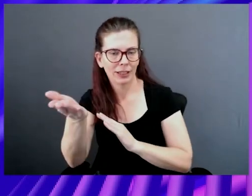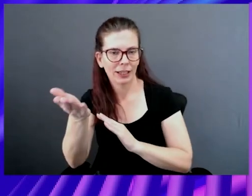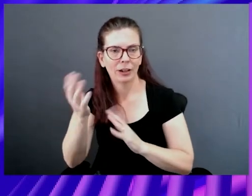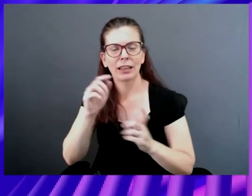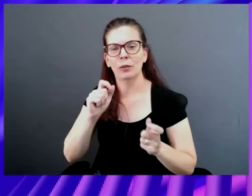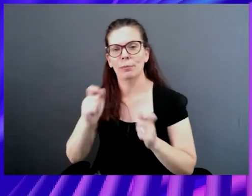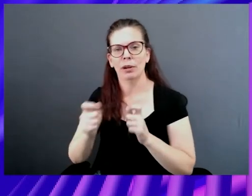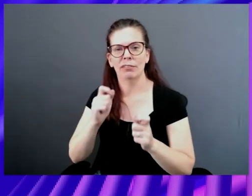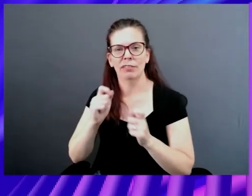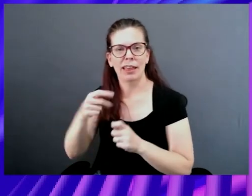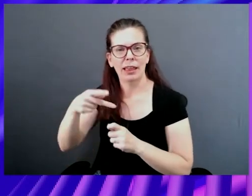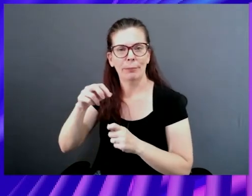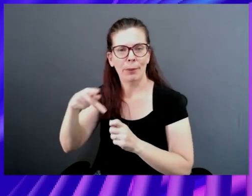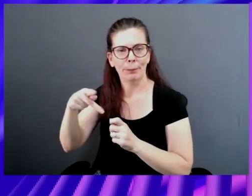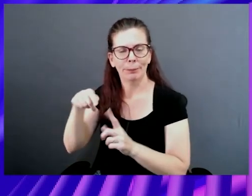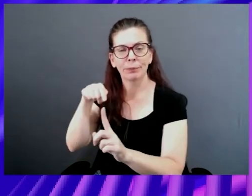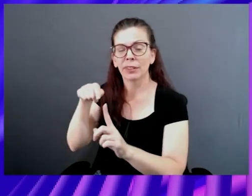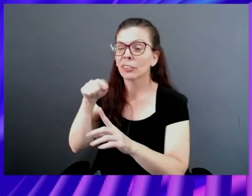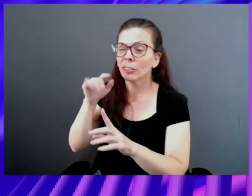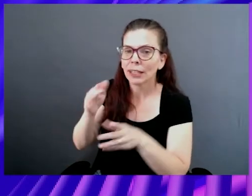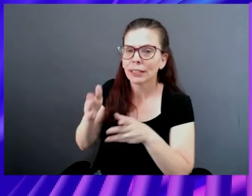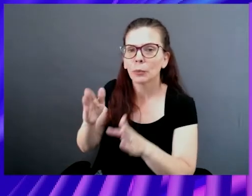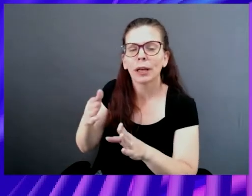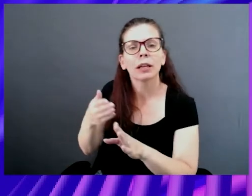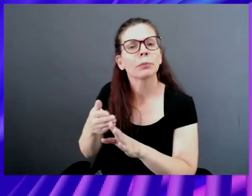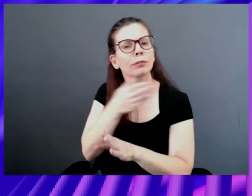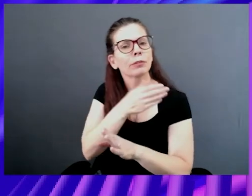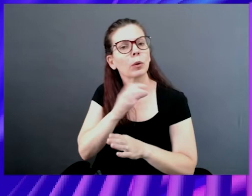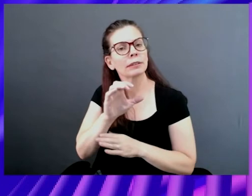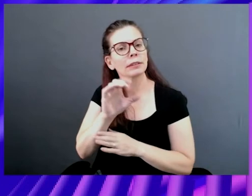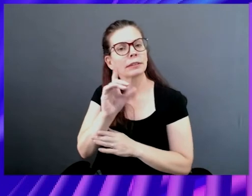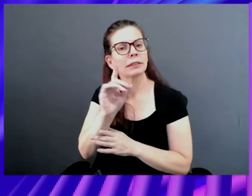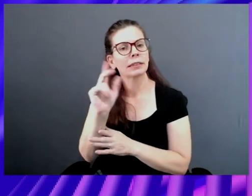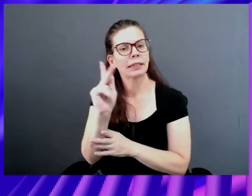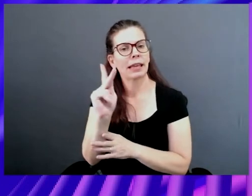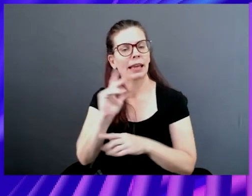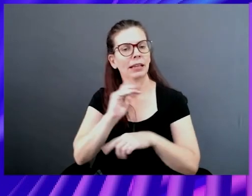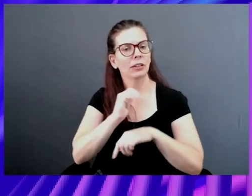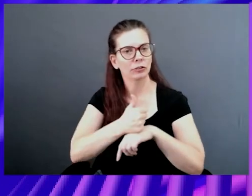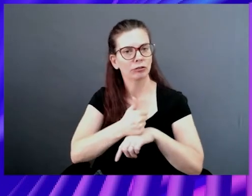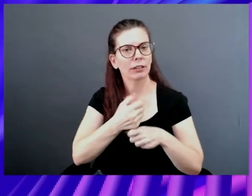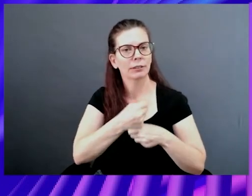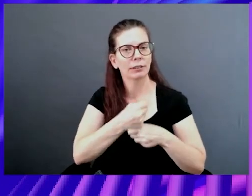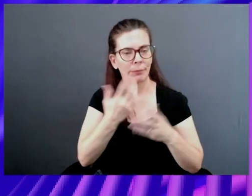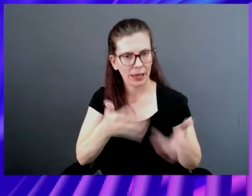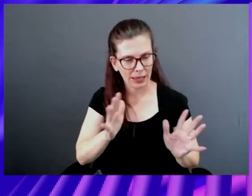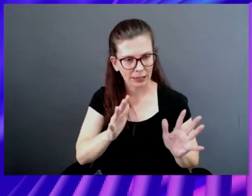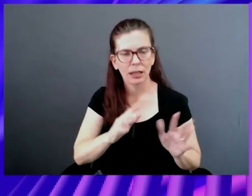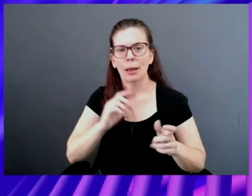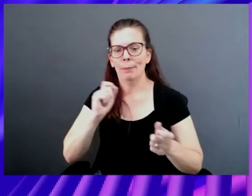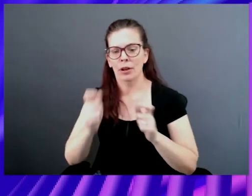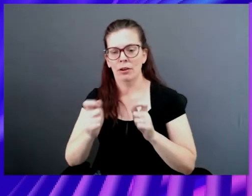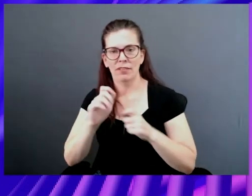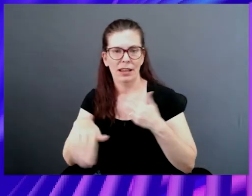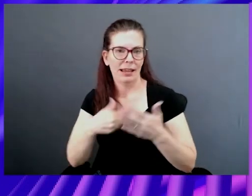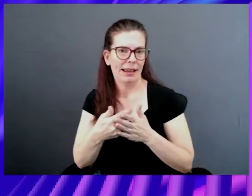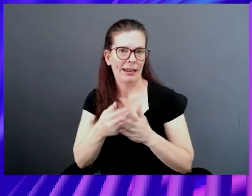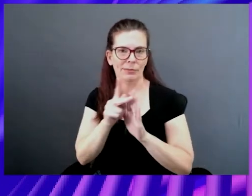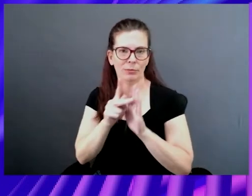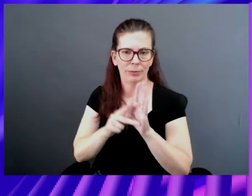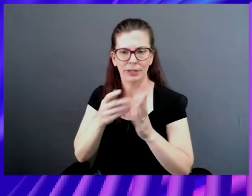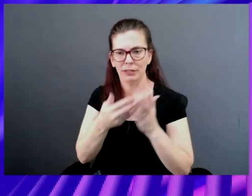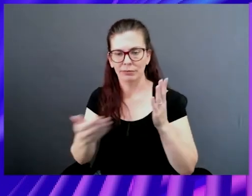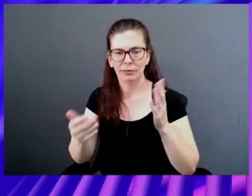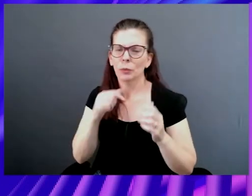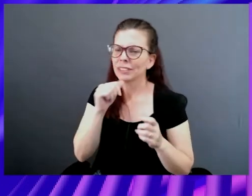this is a way, like before this CDK construct is created, modify any of the properties on there. And again, we didn't change any of that code. We just